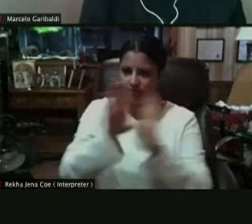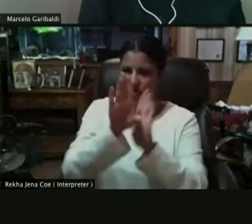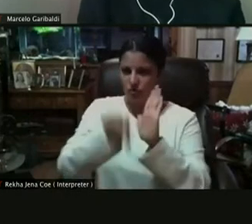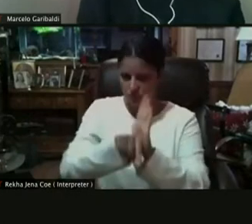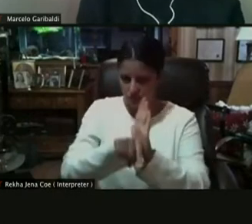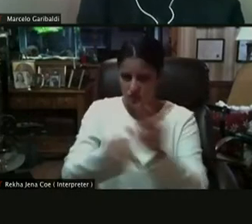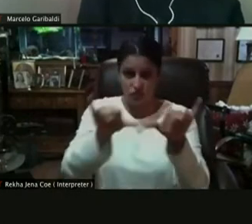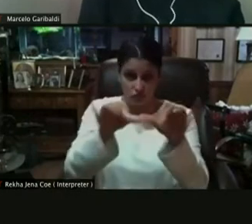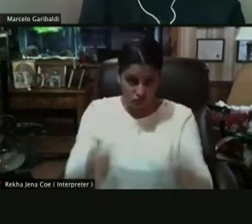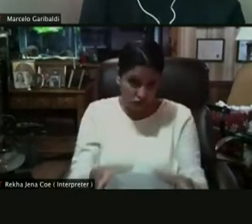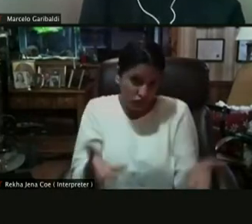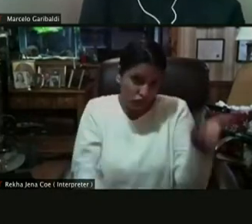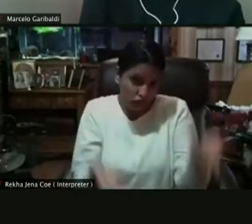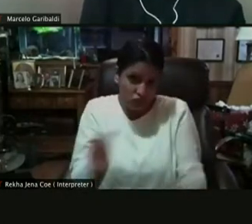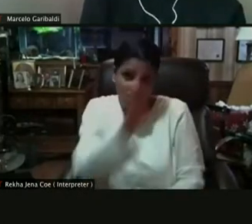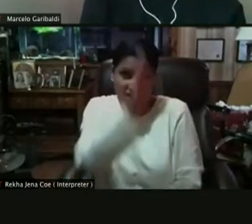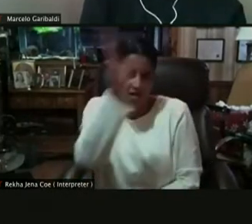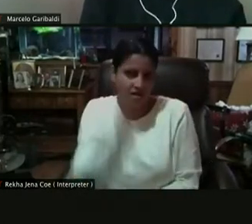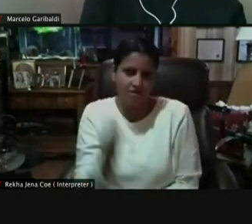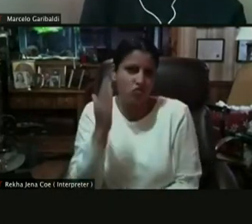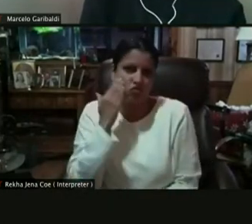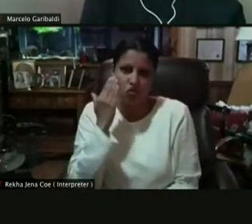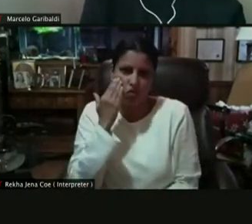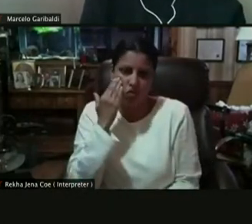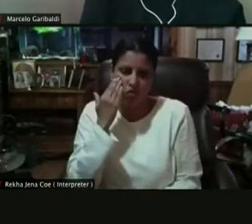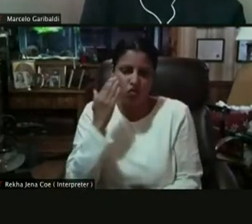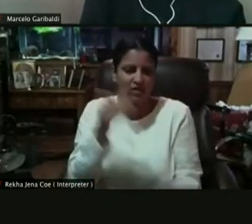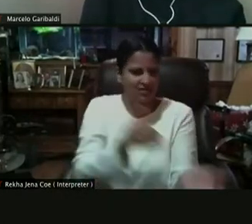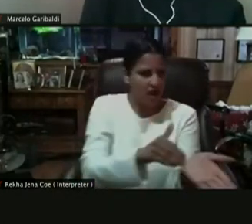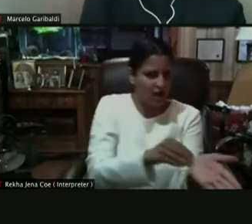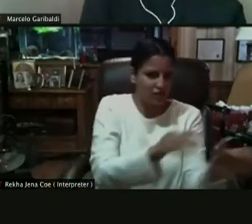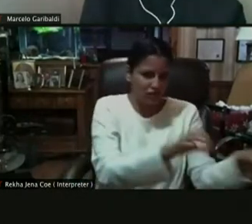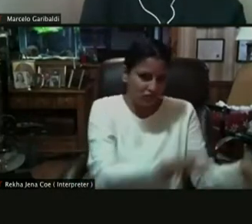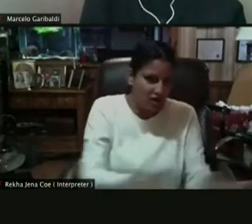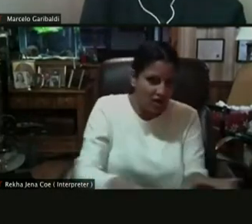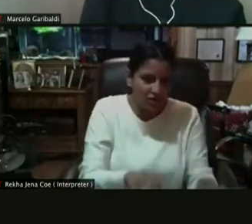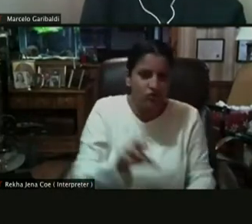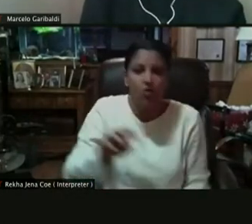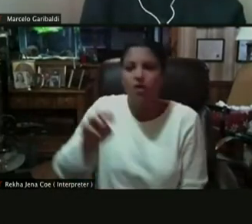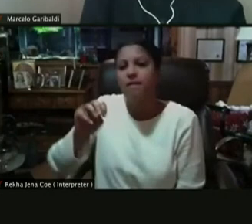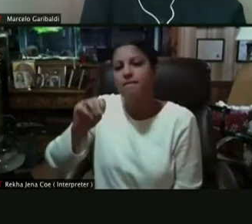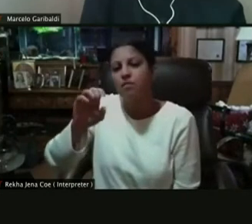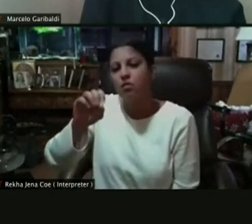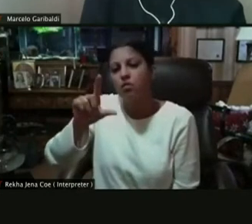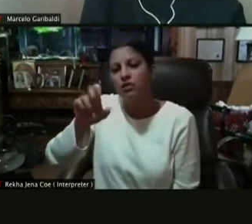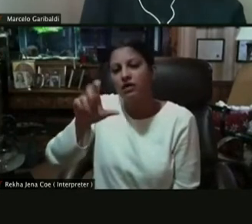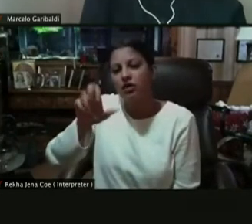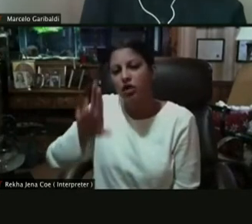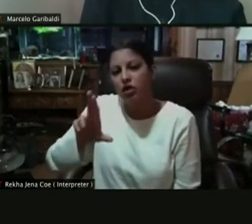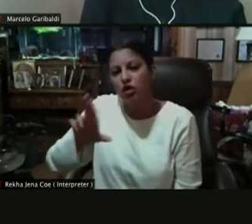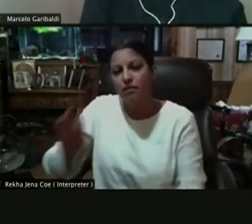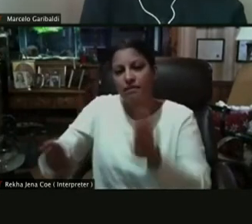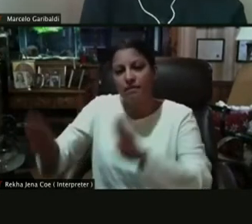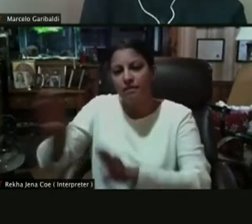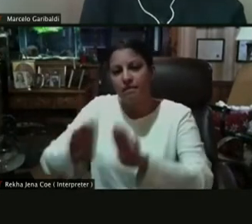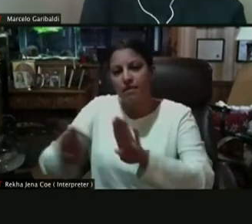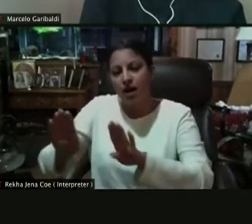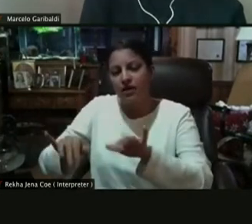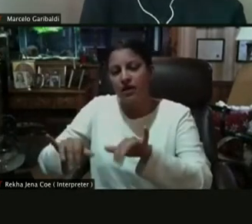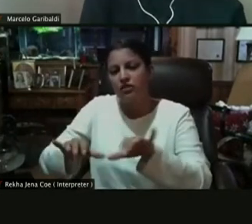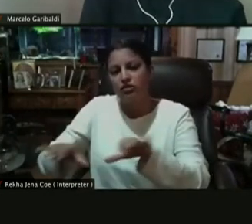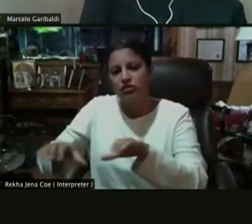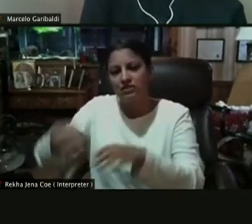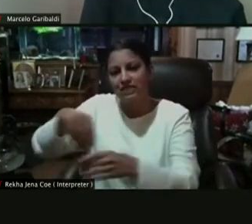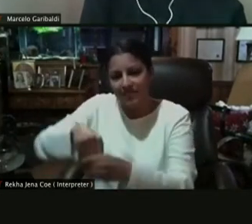engineering, you may not ever know what a physician does or what a molecular biologist does in a laboratory. But guess what? That's a